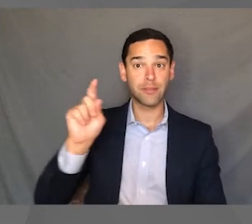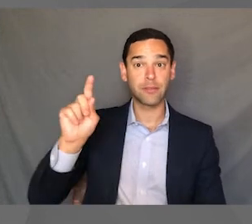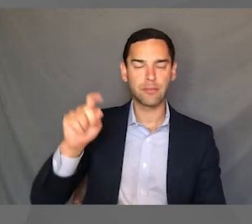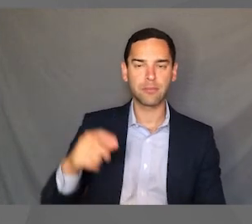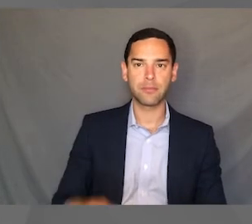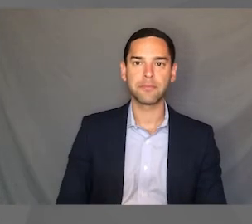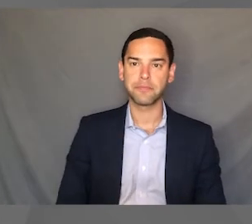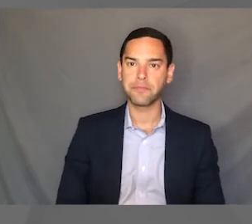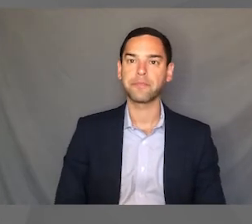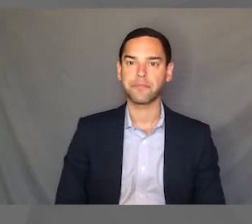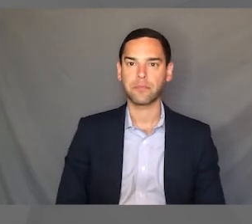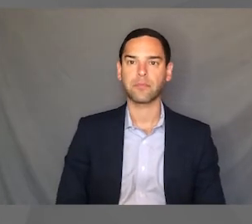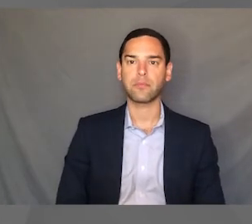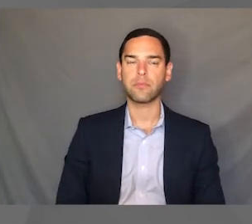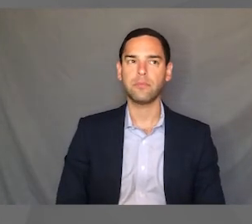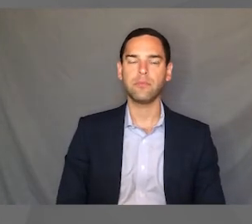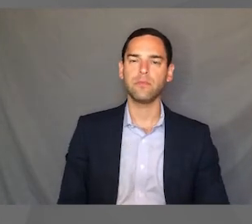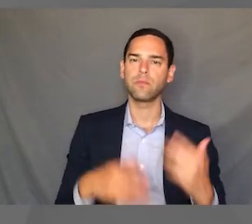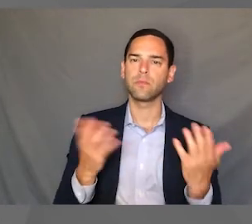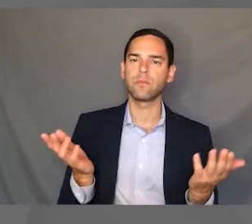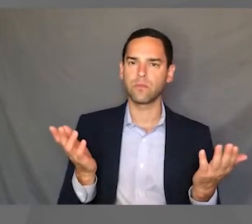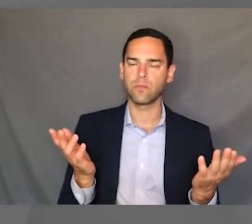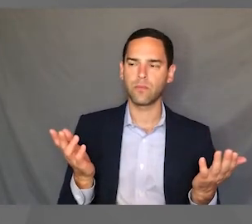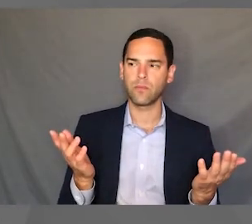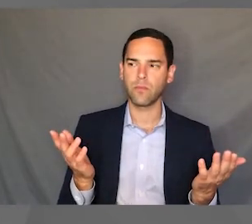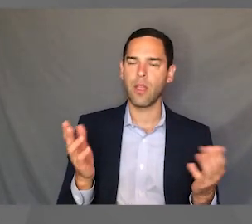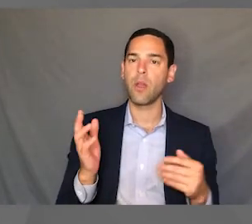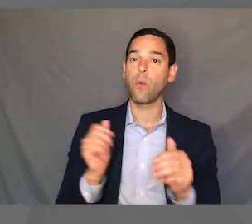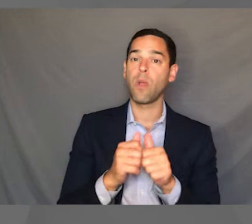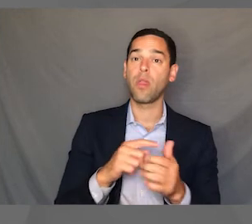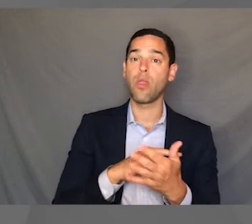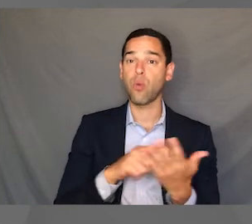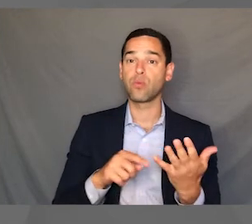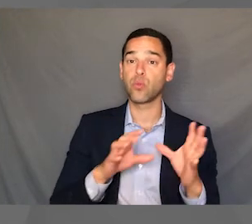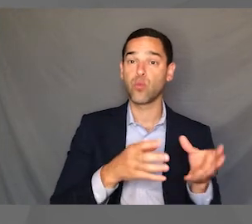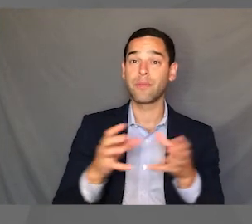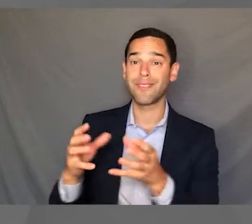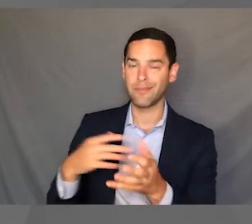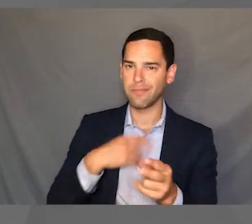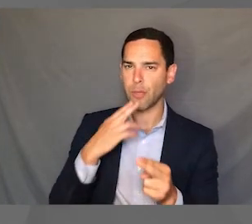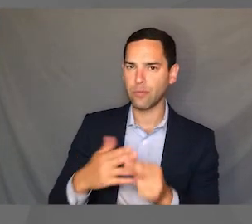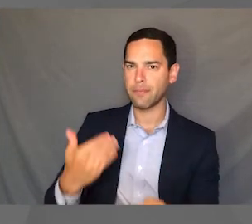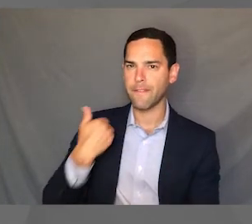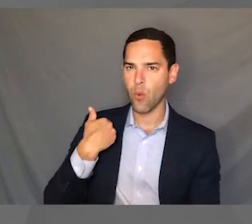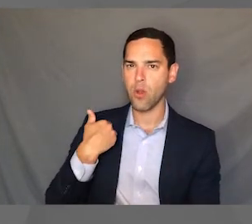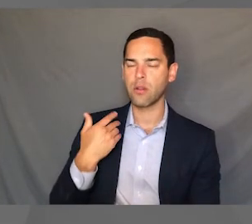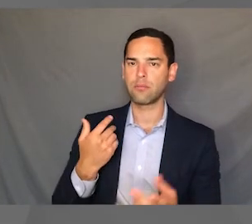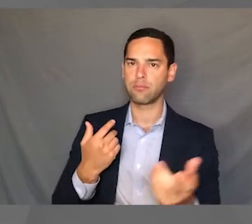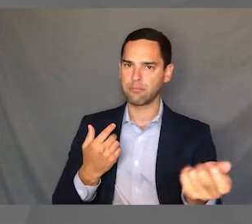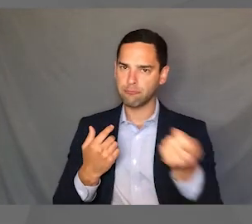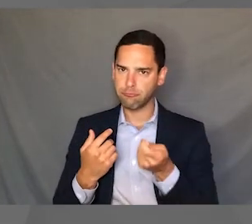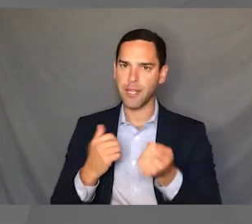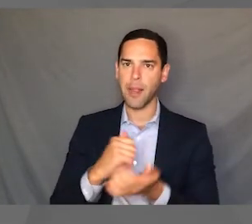differently. Then having those groups that I mentioned earlier on board to help you. Doing